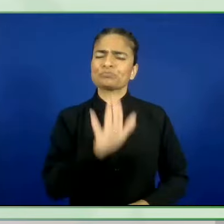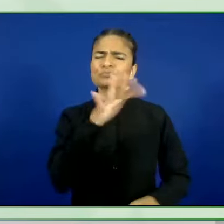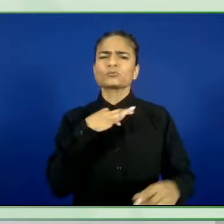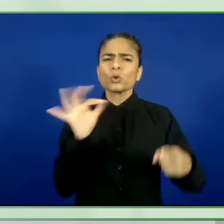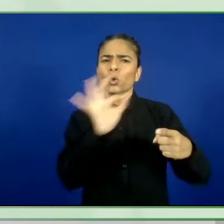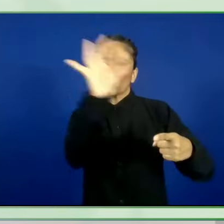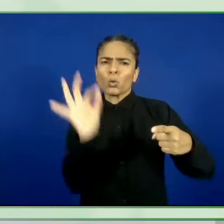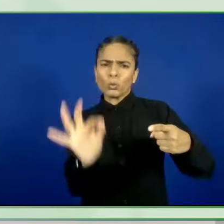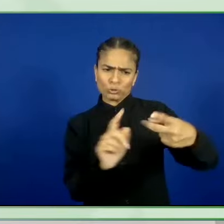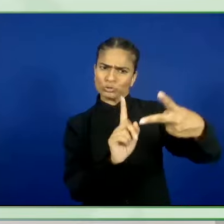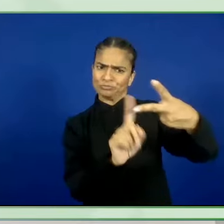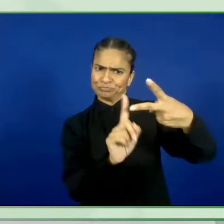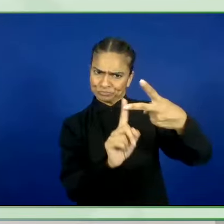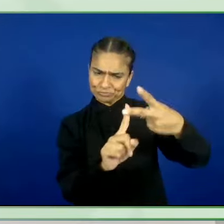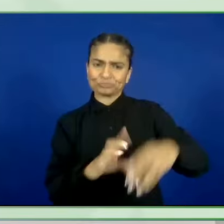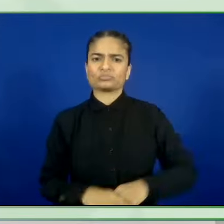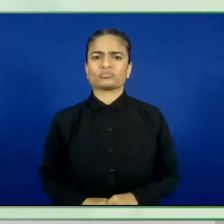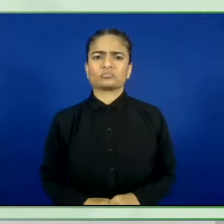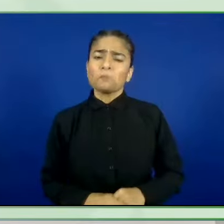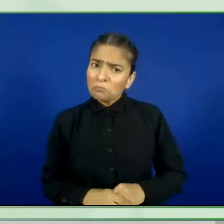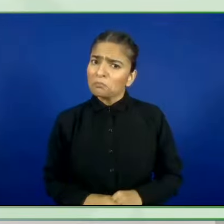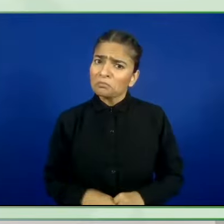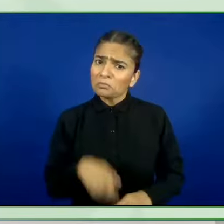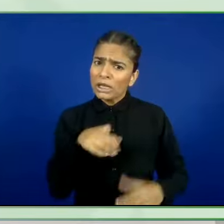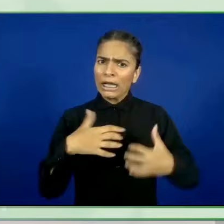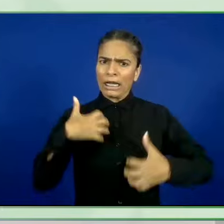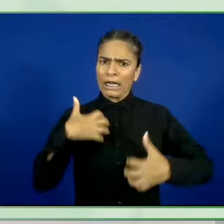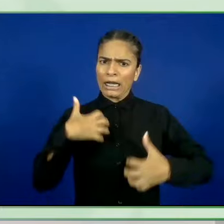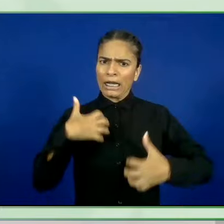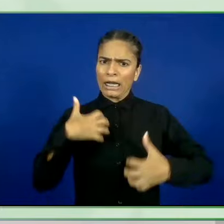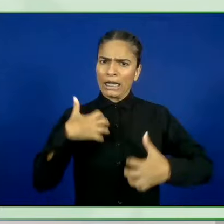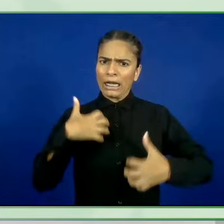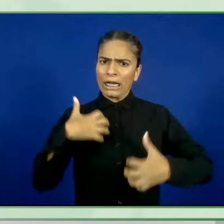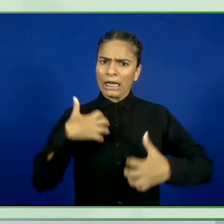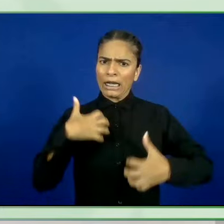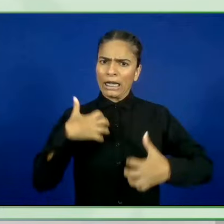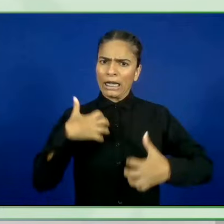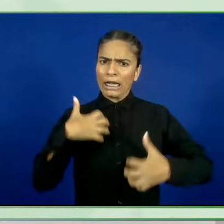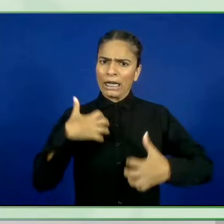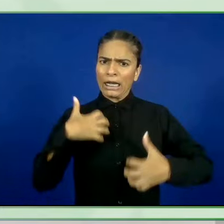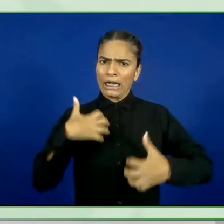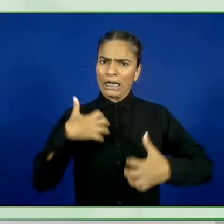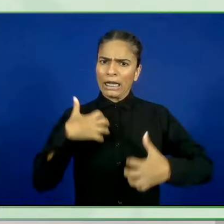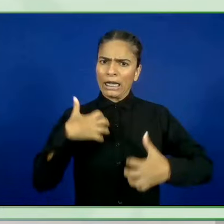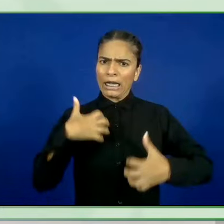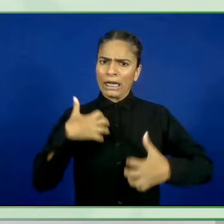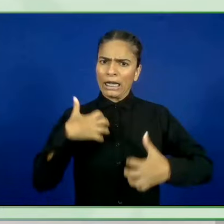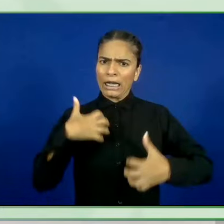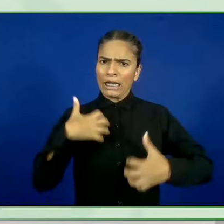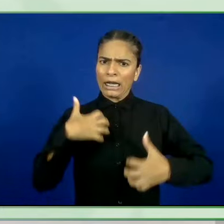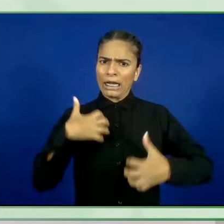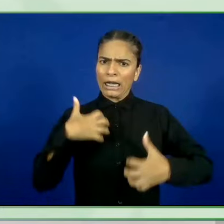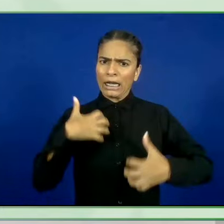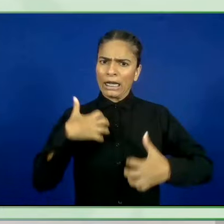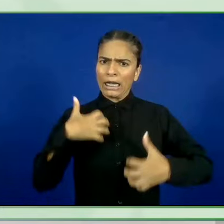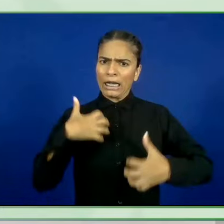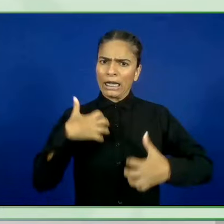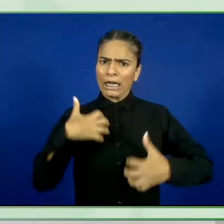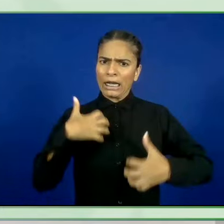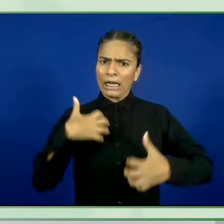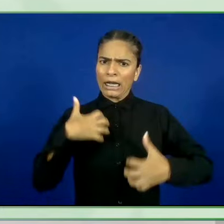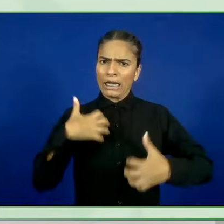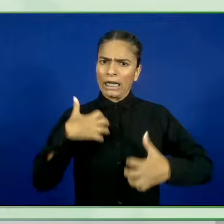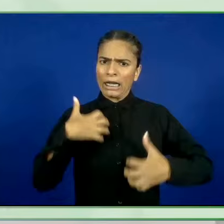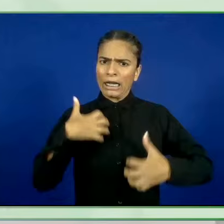an interesting one for you, which is, what are the challenges that you've either encountered or that you've